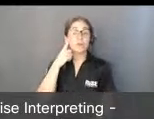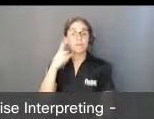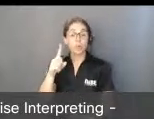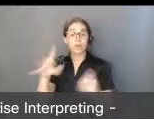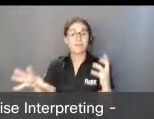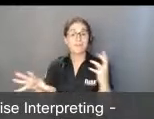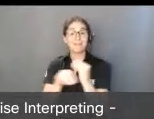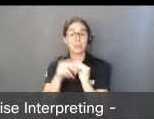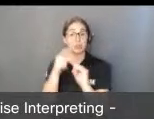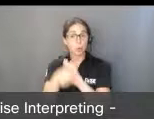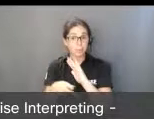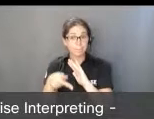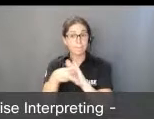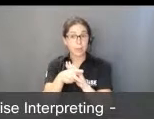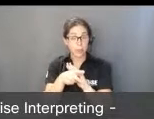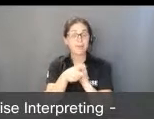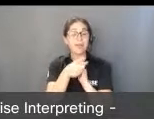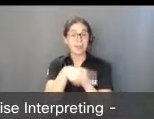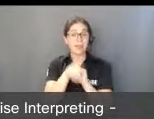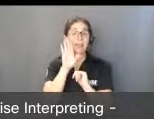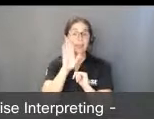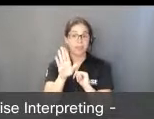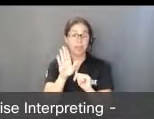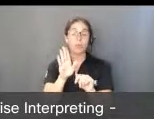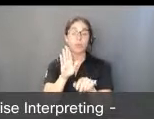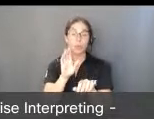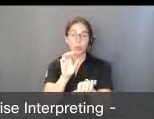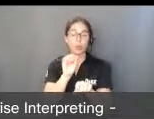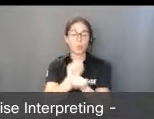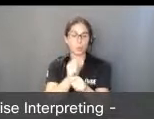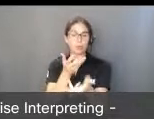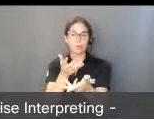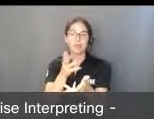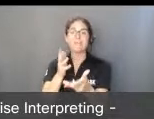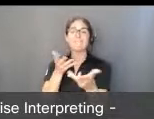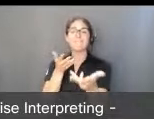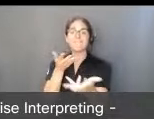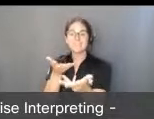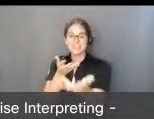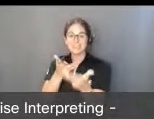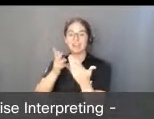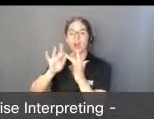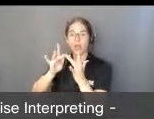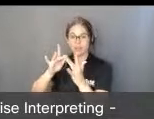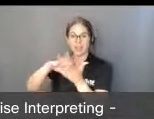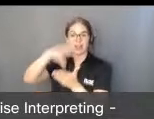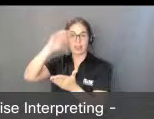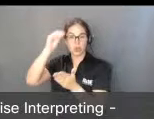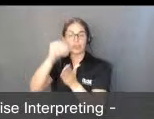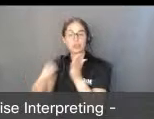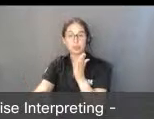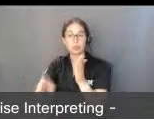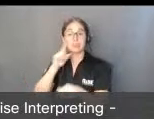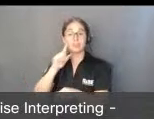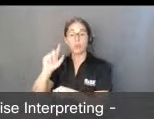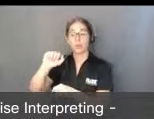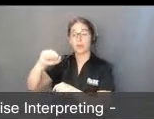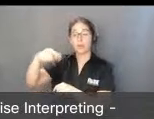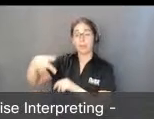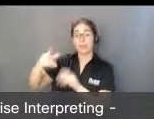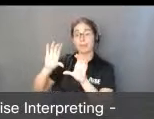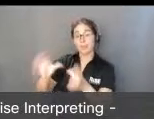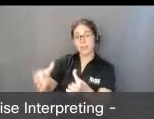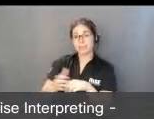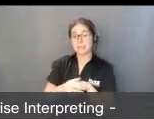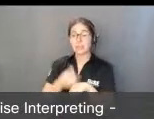an additional period, that where they would work with our facilitated online learning students. on an AP course. We may not be